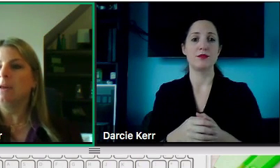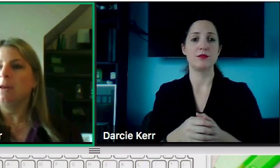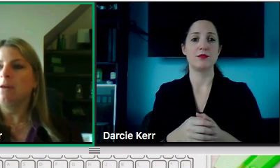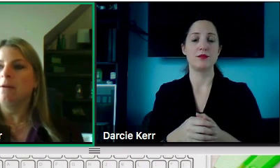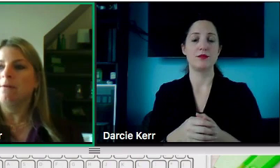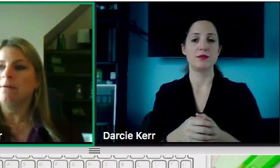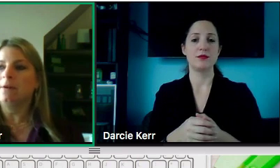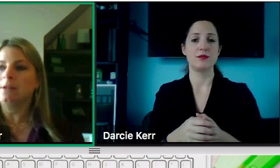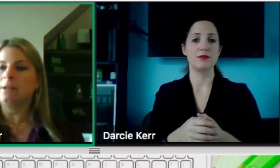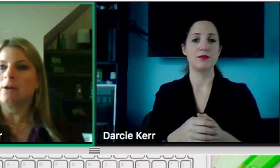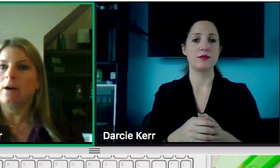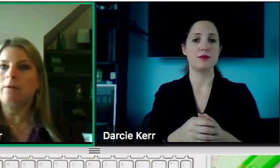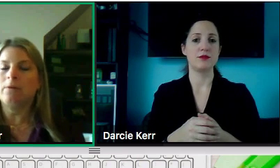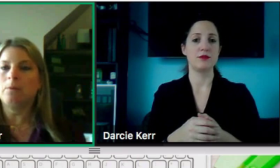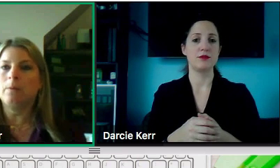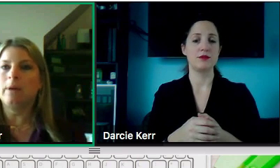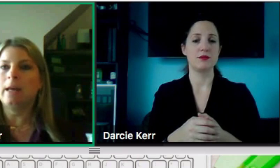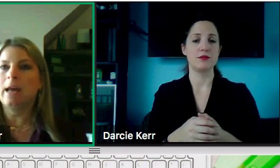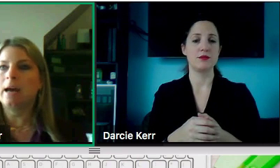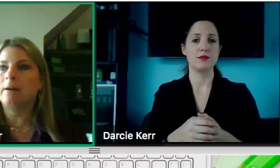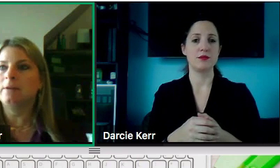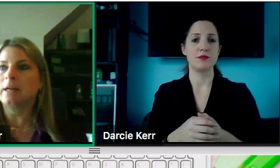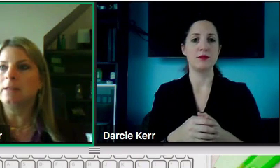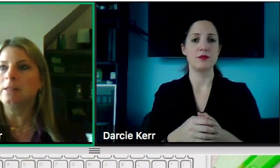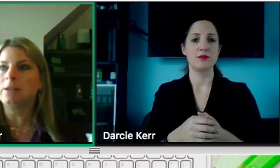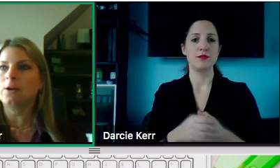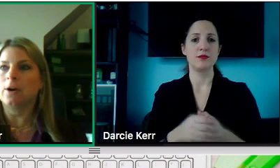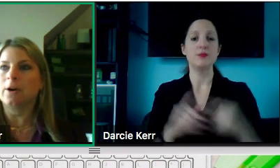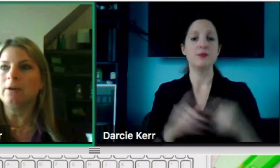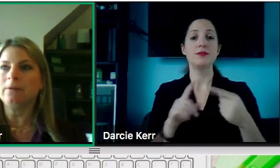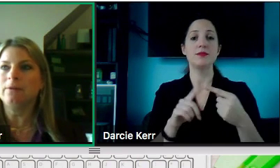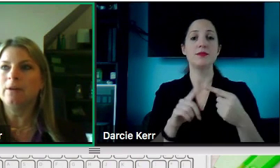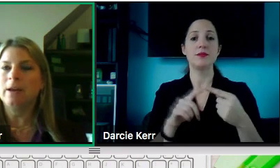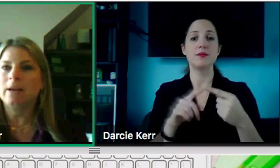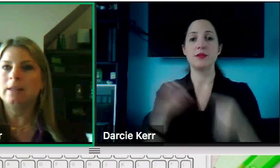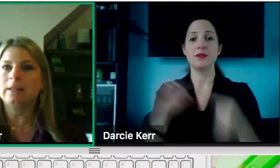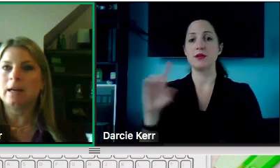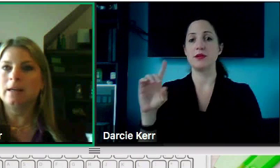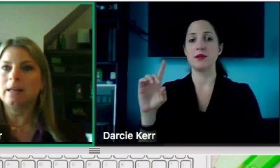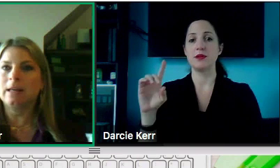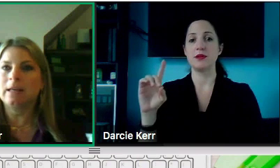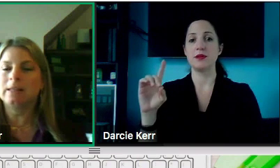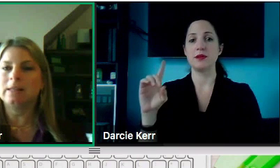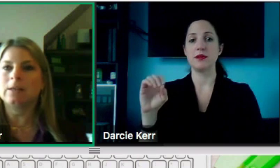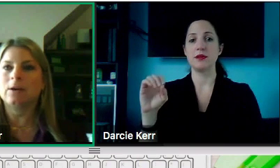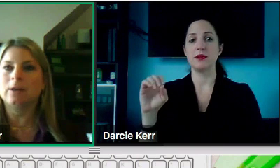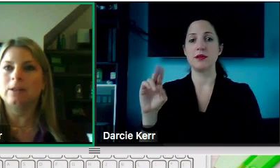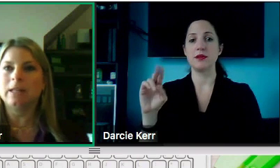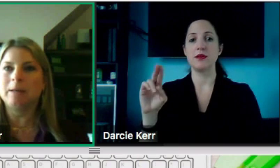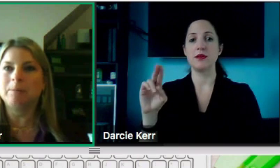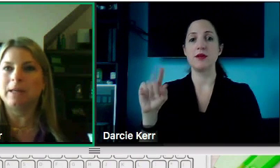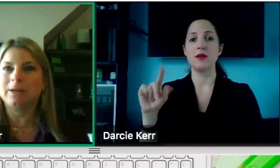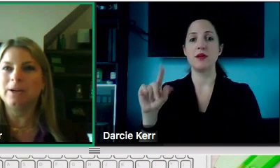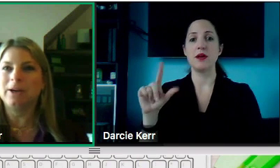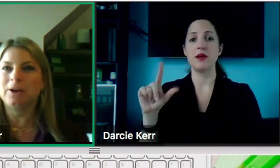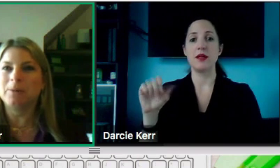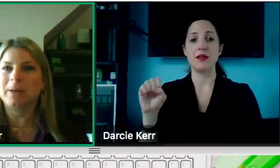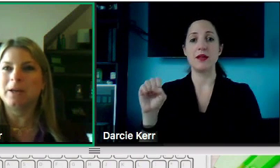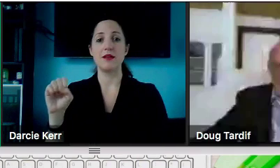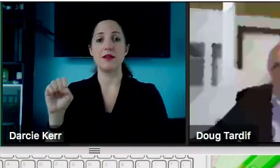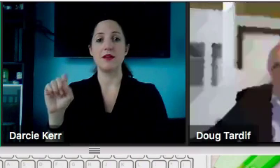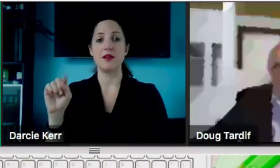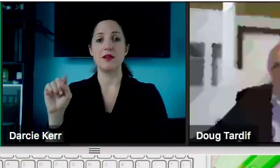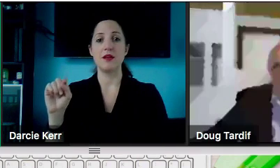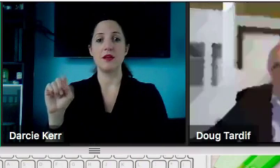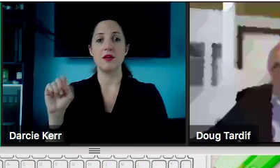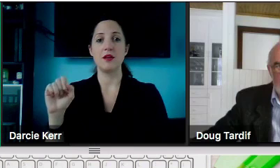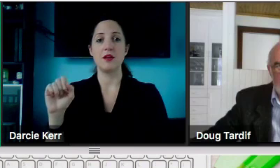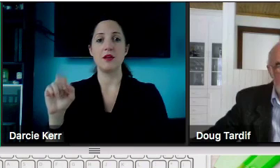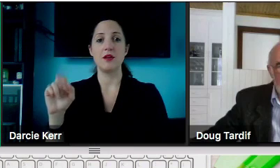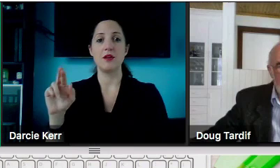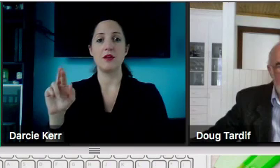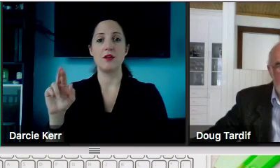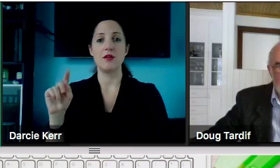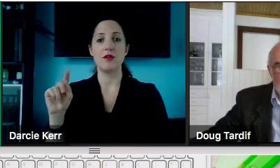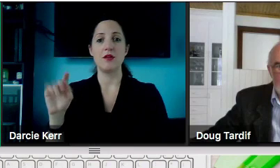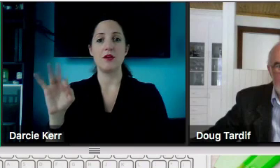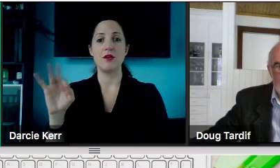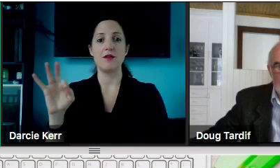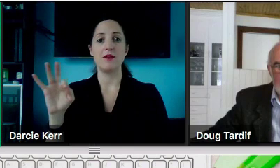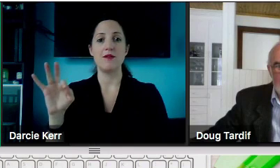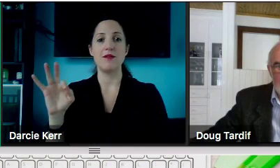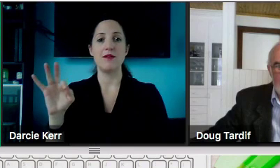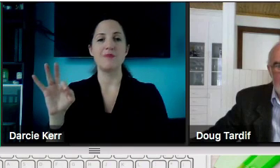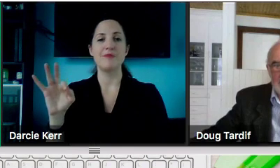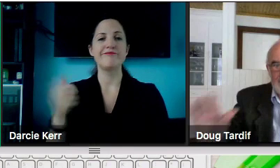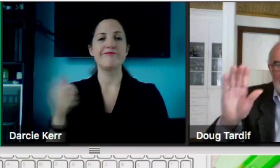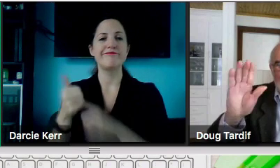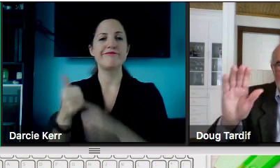classroom. First off, we have Douglas Tardif. Doug is our team leader here at Make a Change Canada.